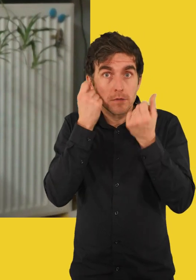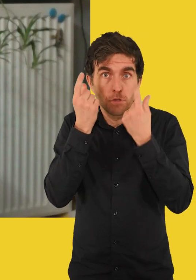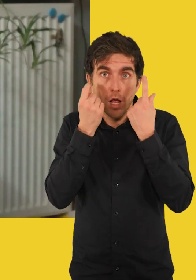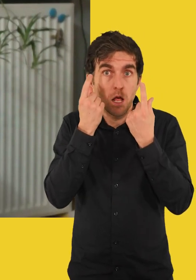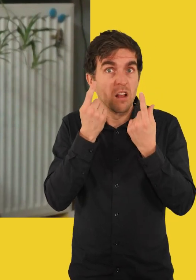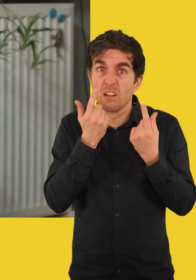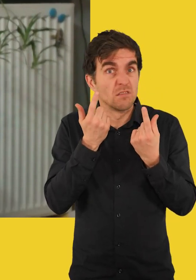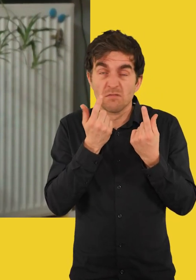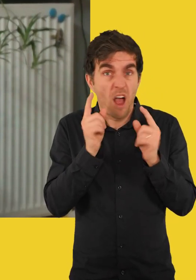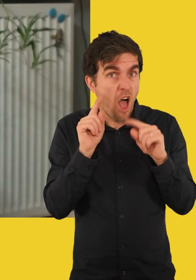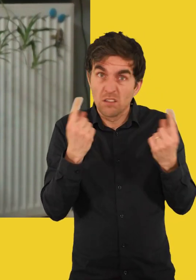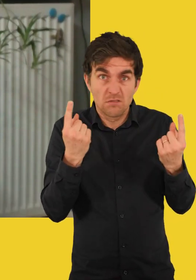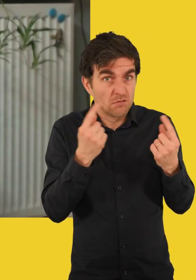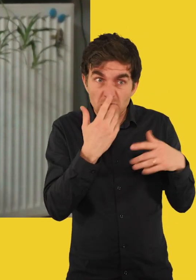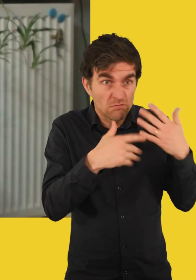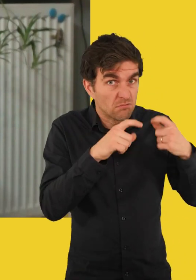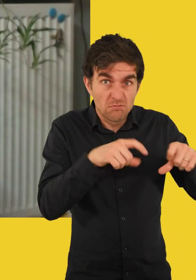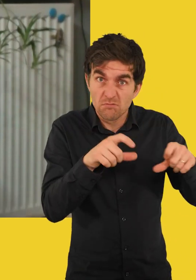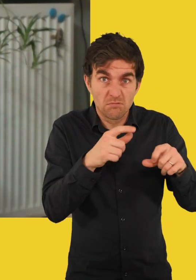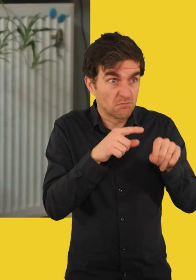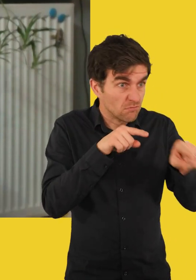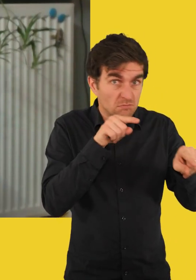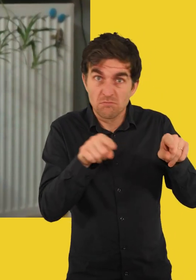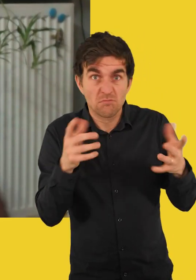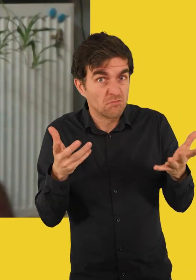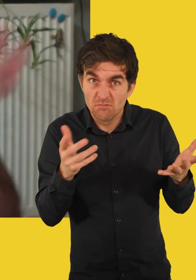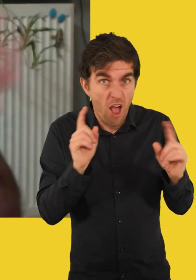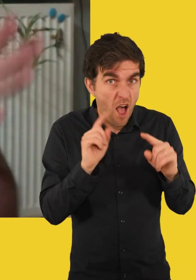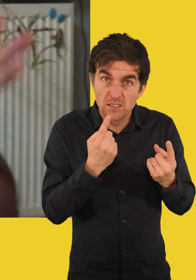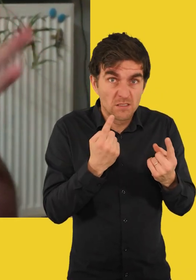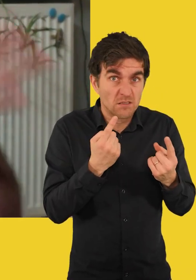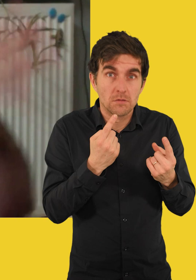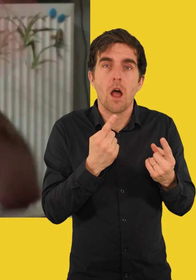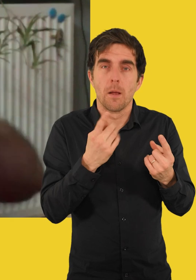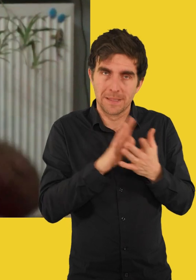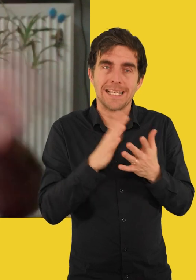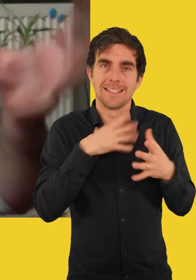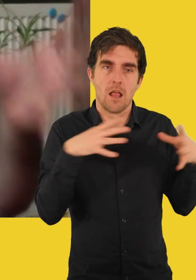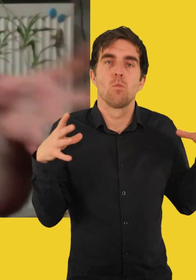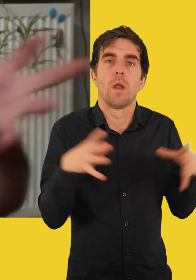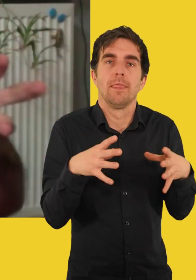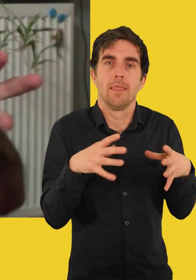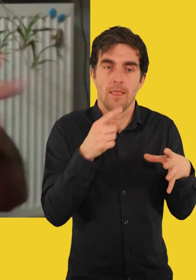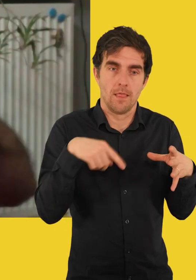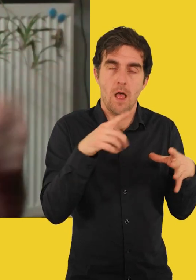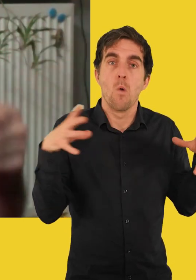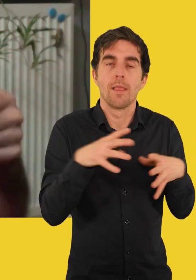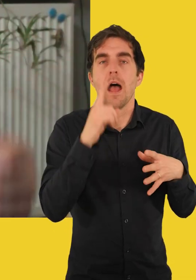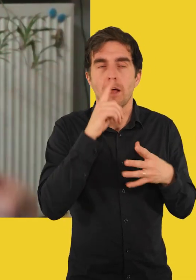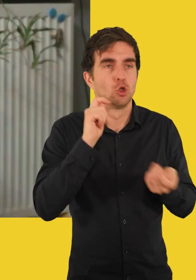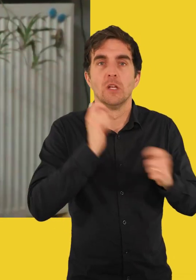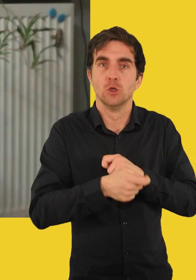what comes along with this idea is that none of these work on their own. They all need each other to make